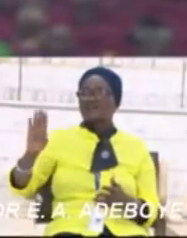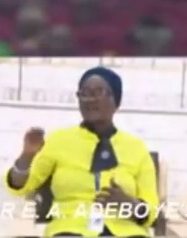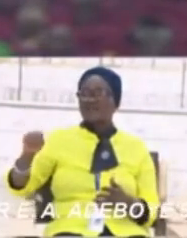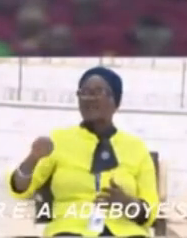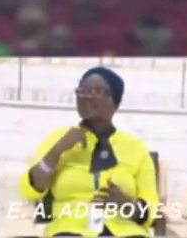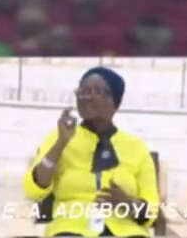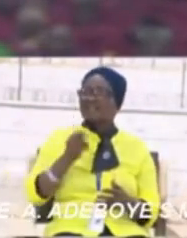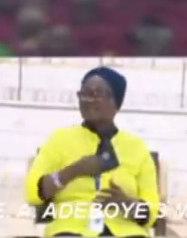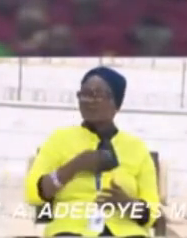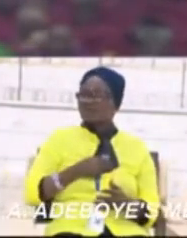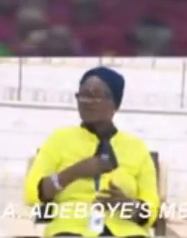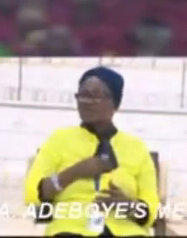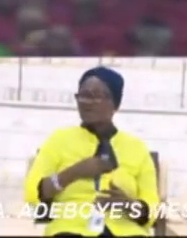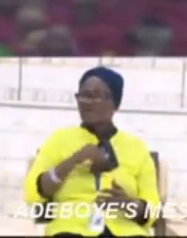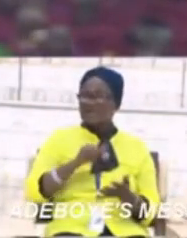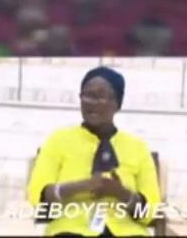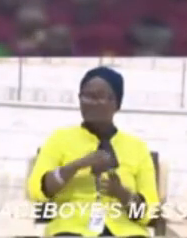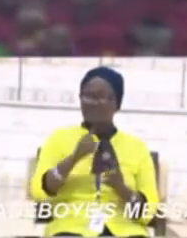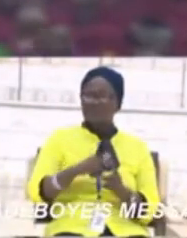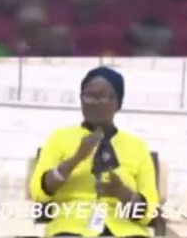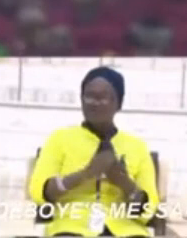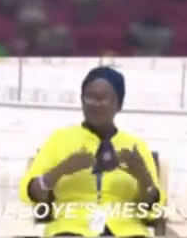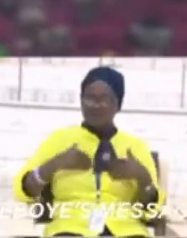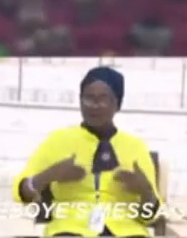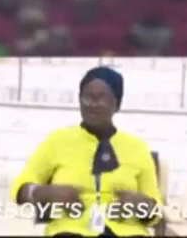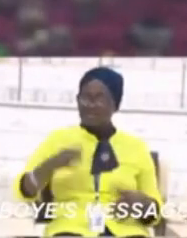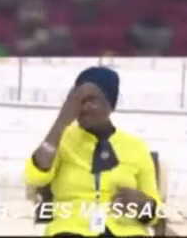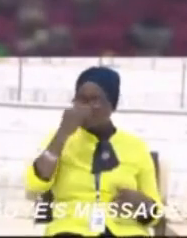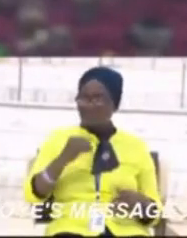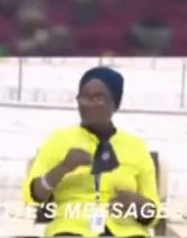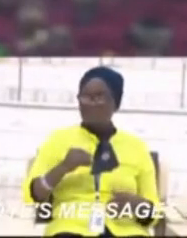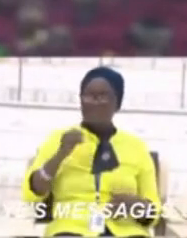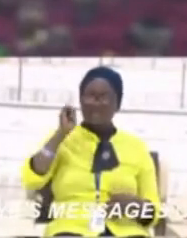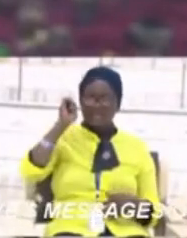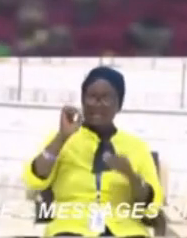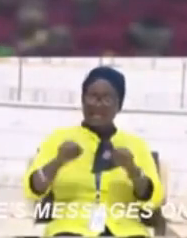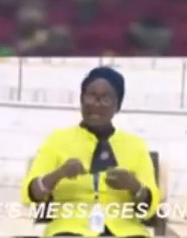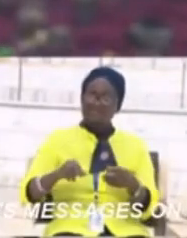that when somebody is sleeping, he can be rolling on his bed.